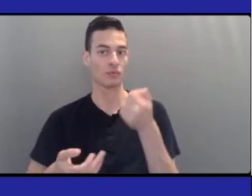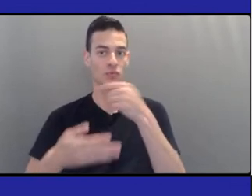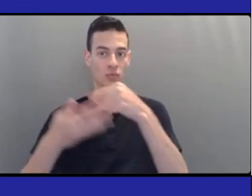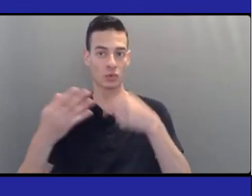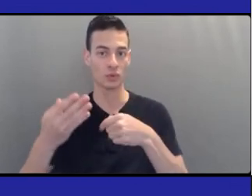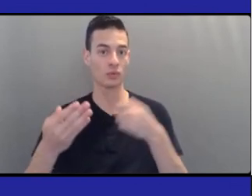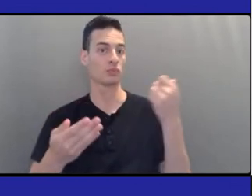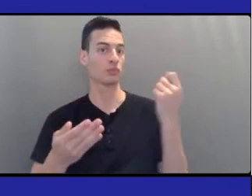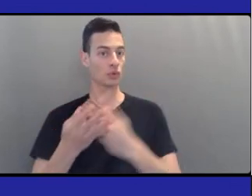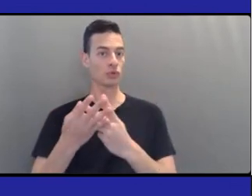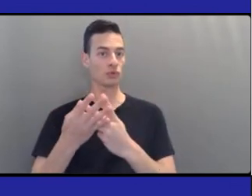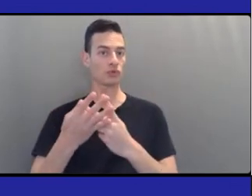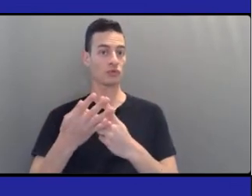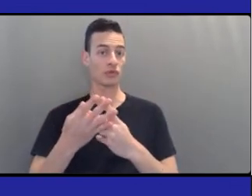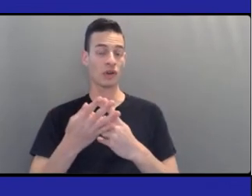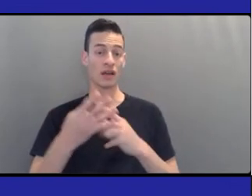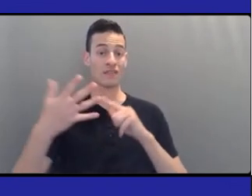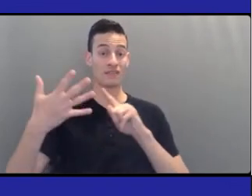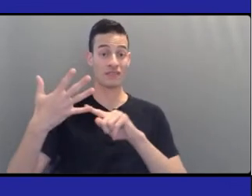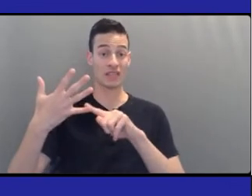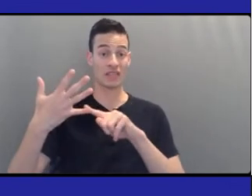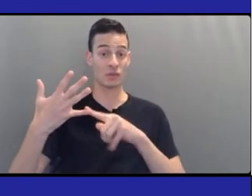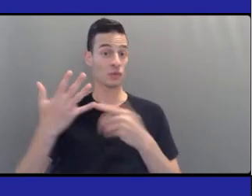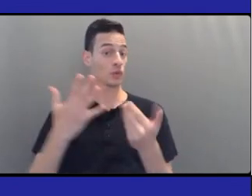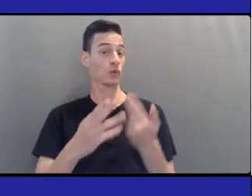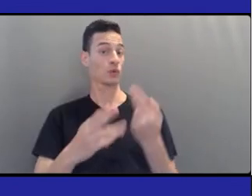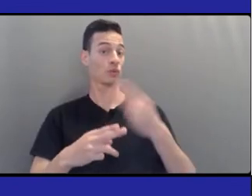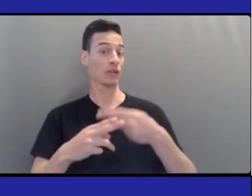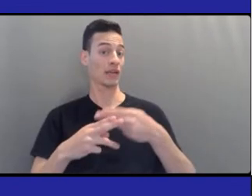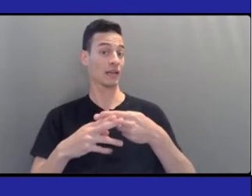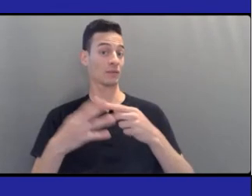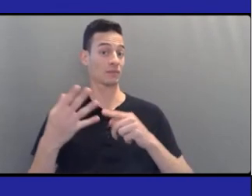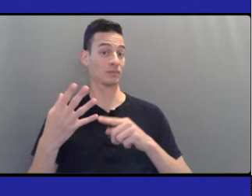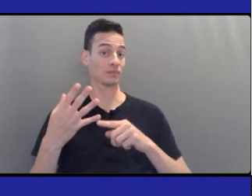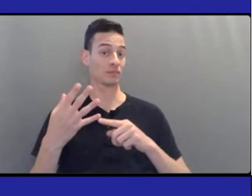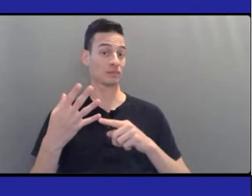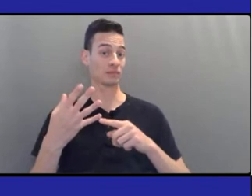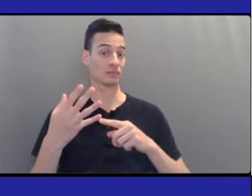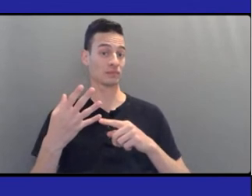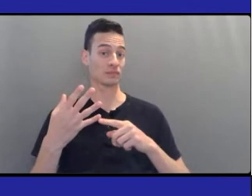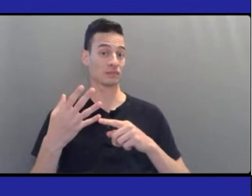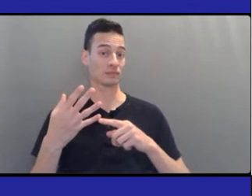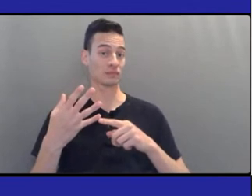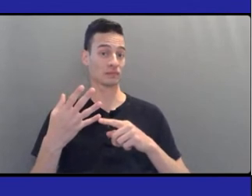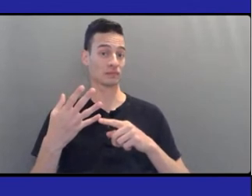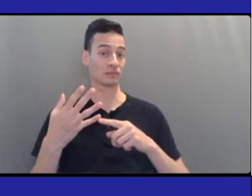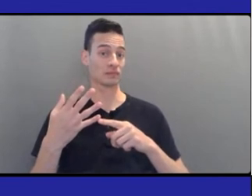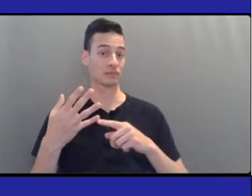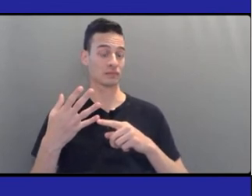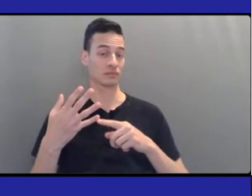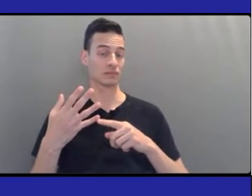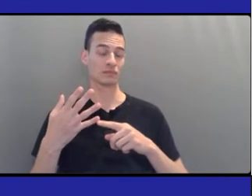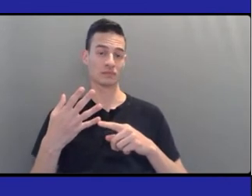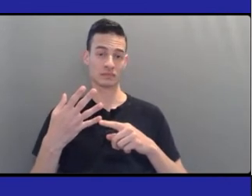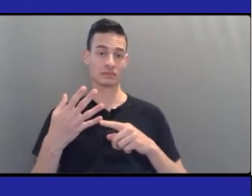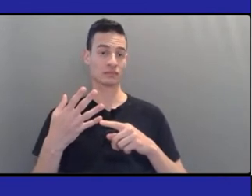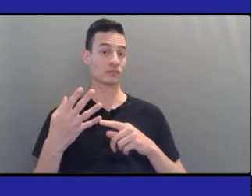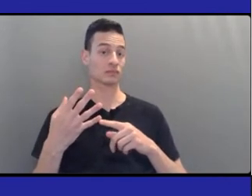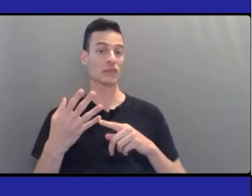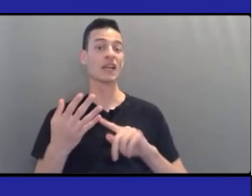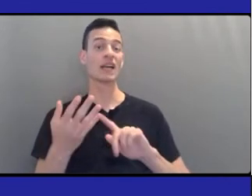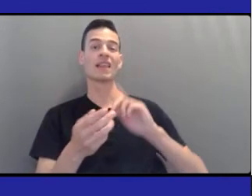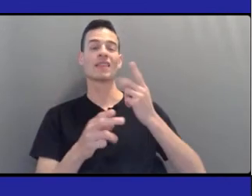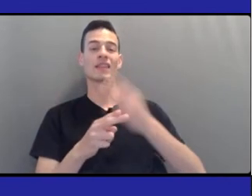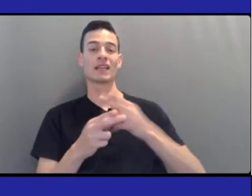the corporation. The last time we were here, we had you approve Metro Plus Health Gold. It turns out, after the Affordable